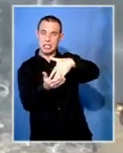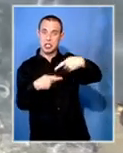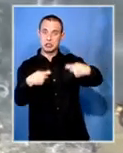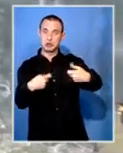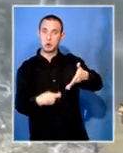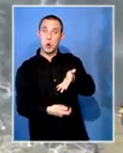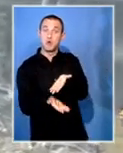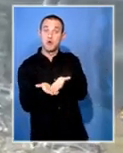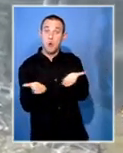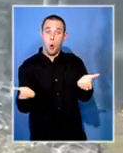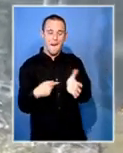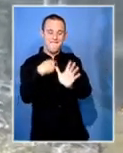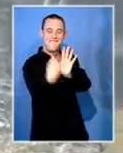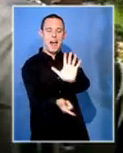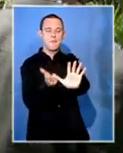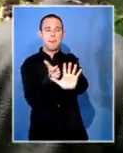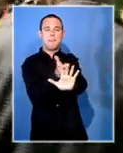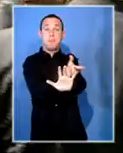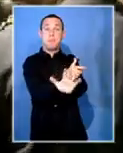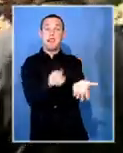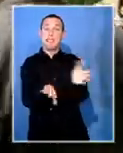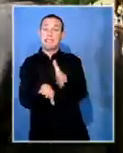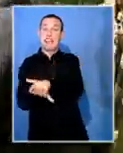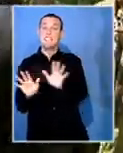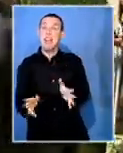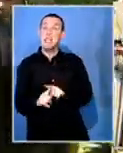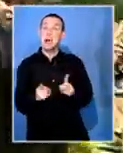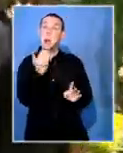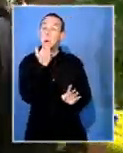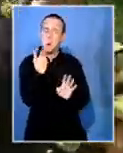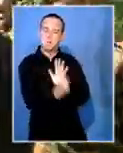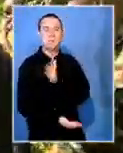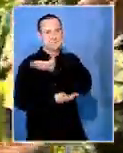says five attackers were killed inside the mall. Sarah Kimani, SABC News,